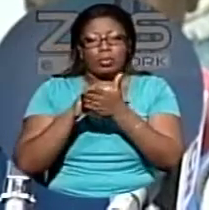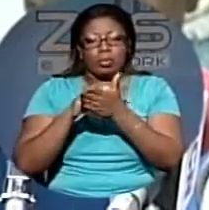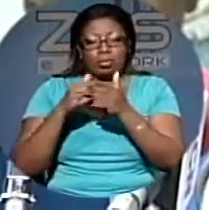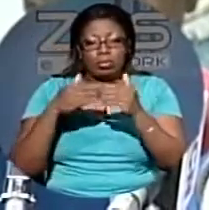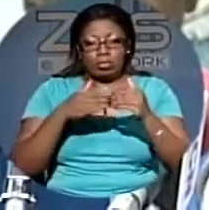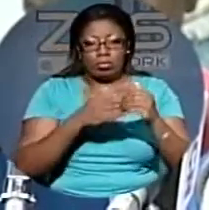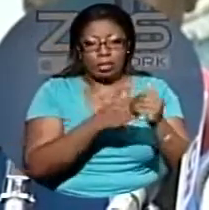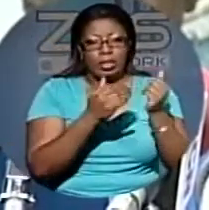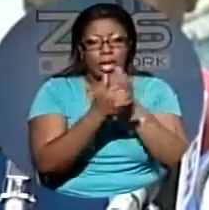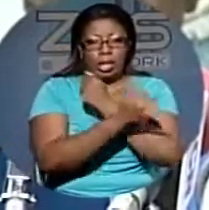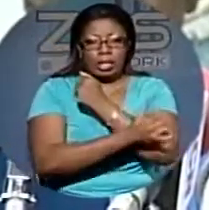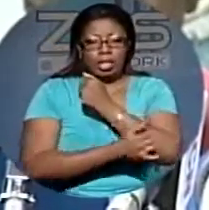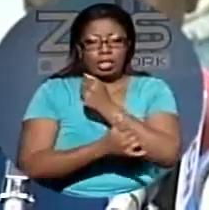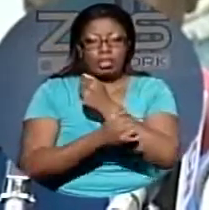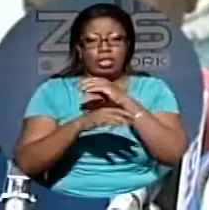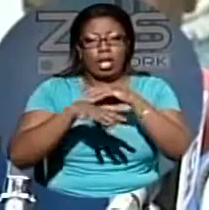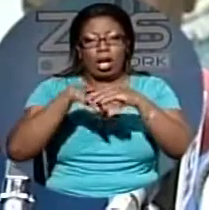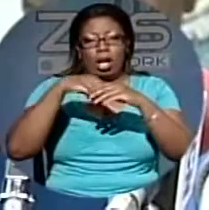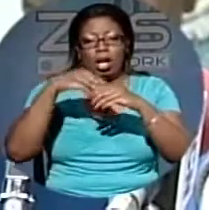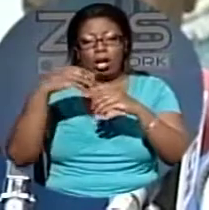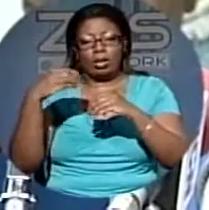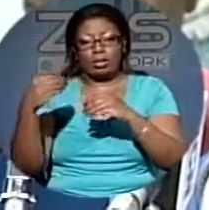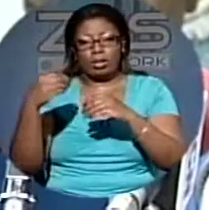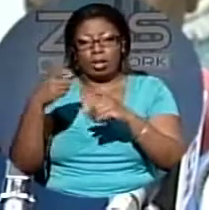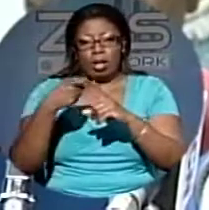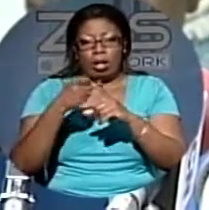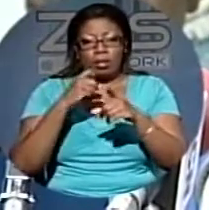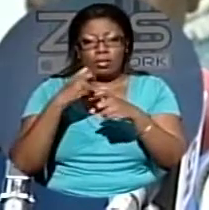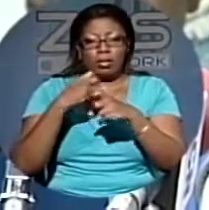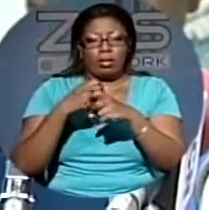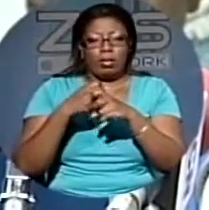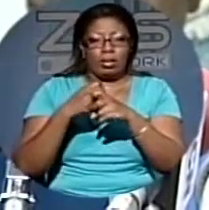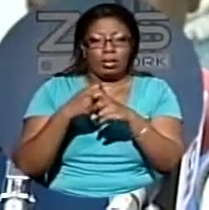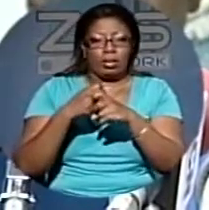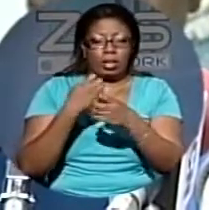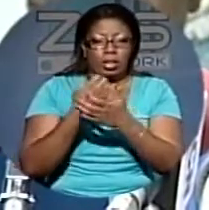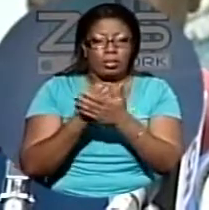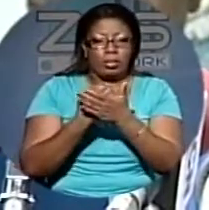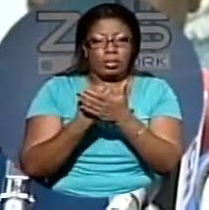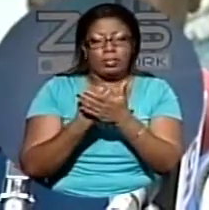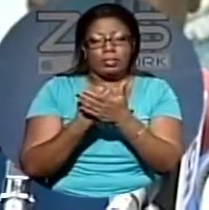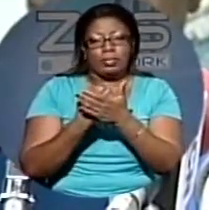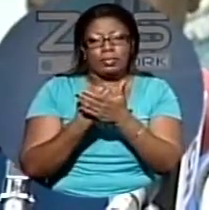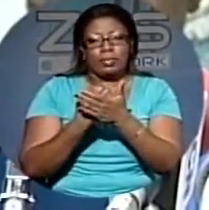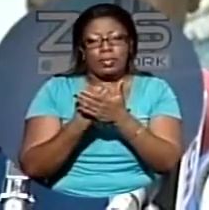country out of the current dire straits we're in and place us back on firm economic founding.